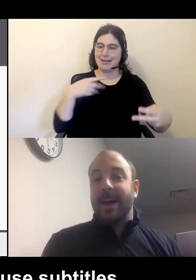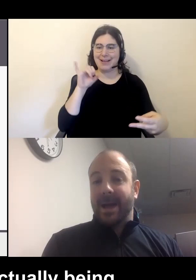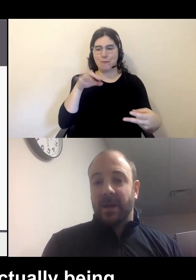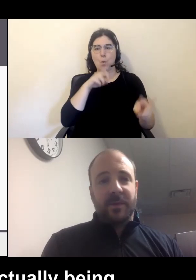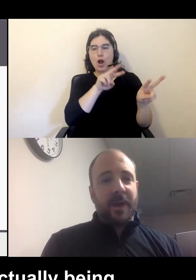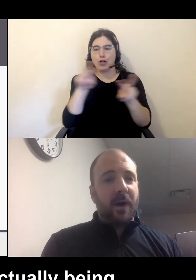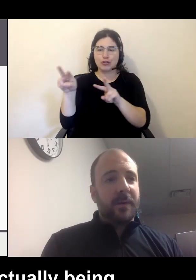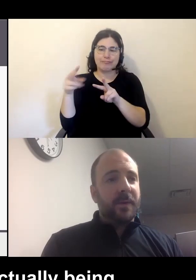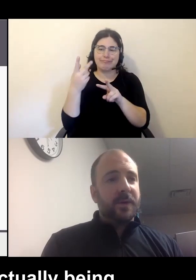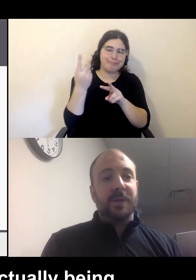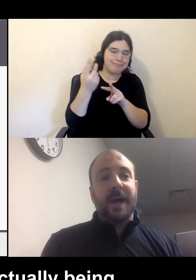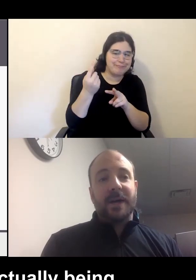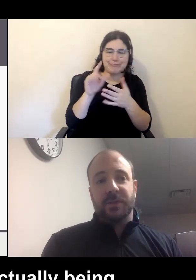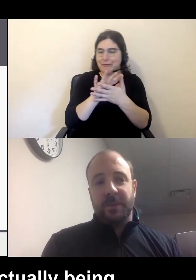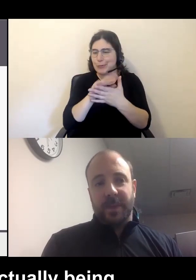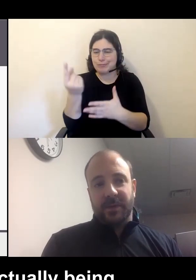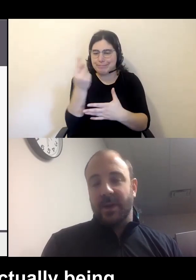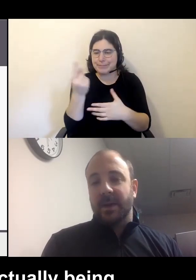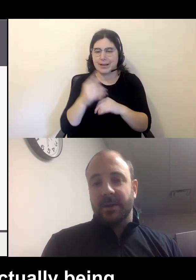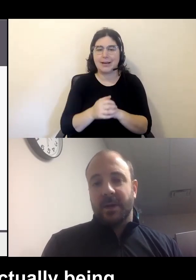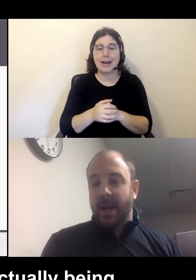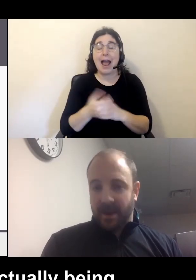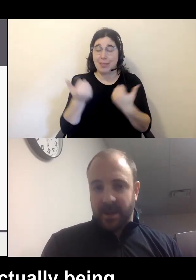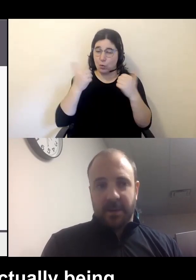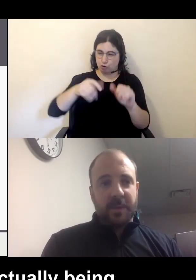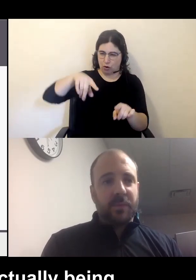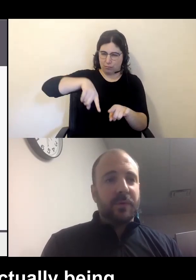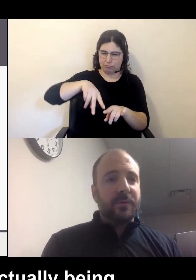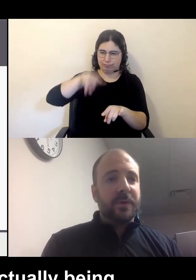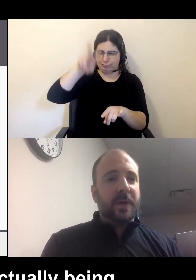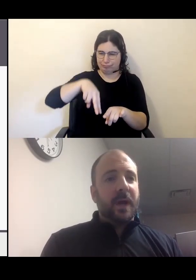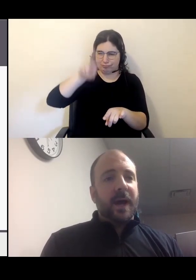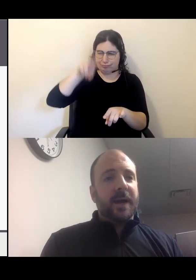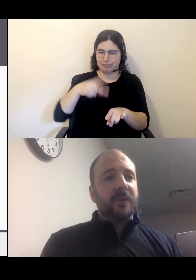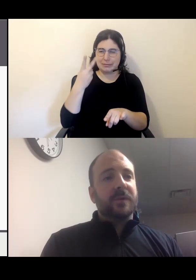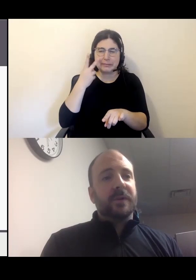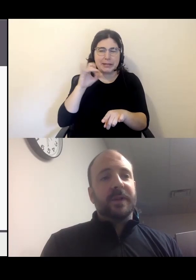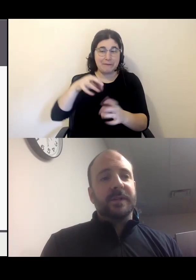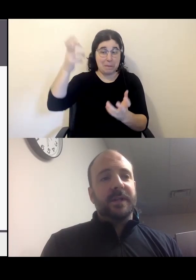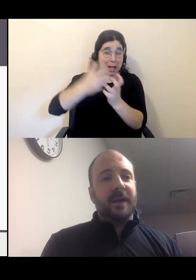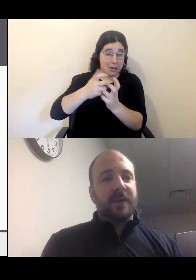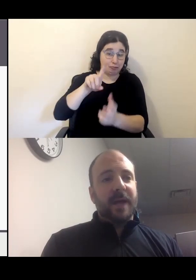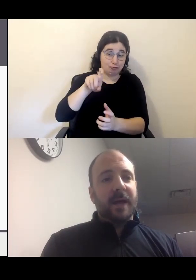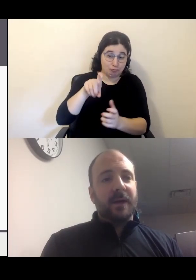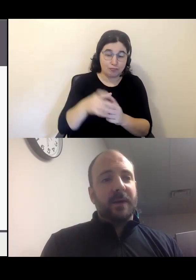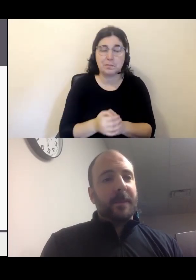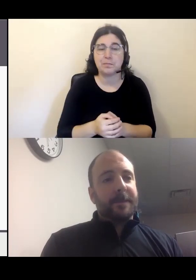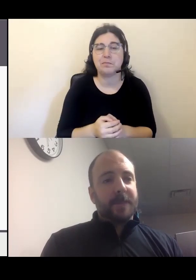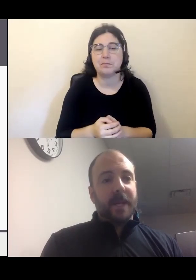see how accurate they are to what's actually being said and how they can be improved. I now do little things in every